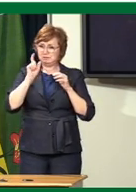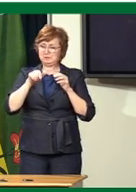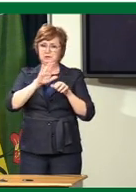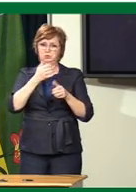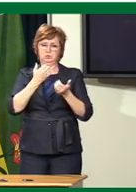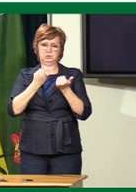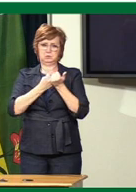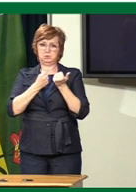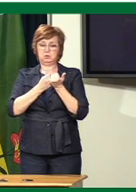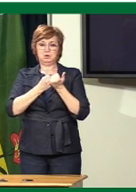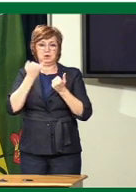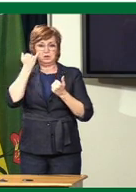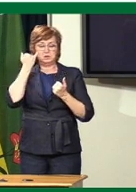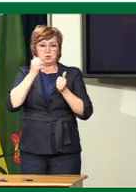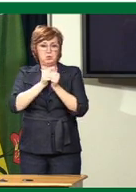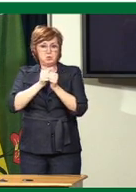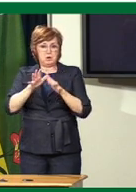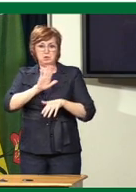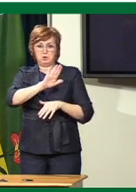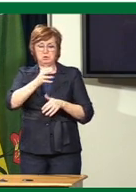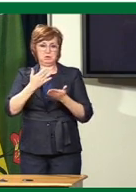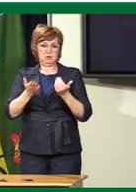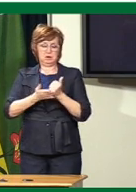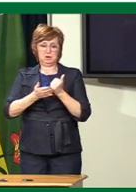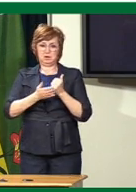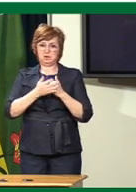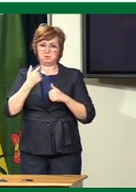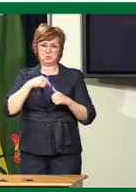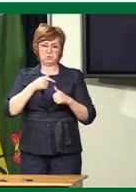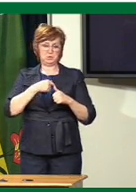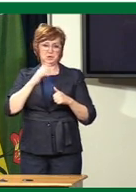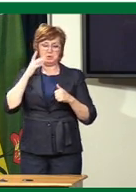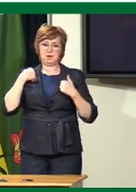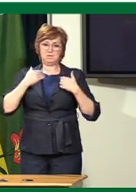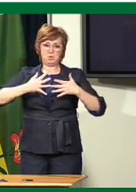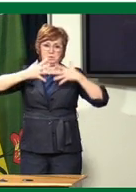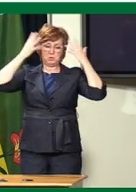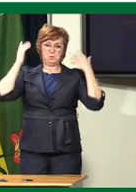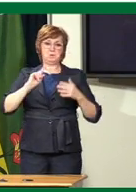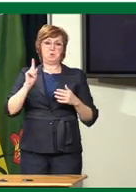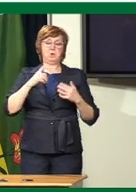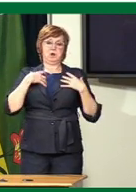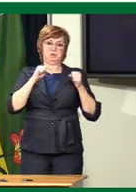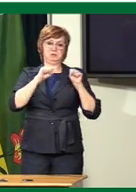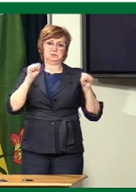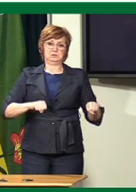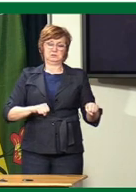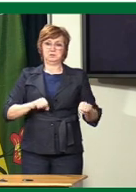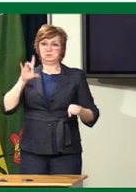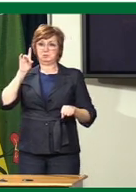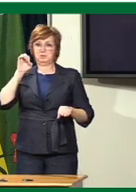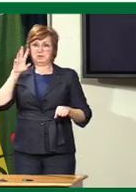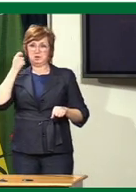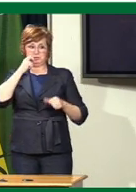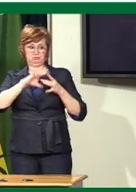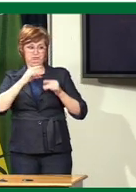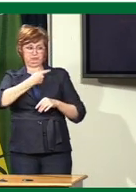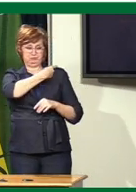to struggle with respect to both our COVID and our non-COVID loads, as Derek has outlined today. And despite our best